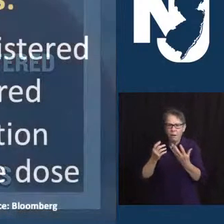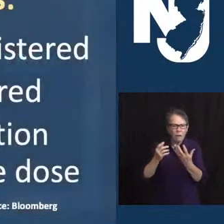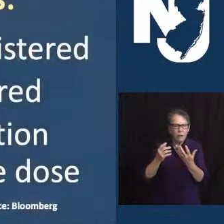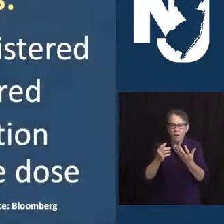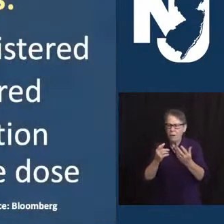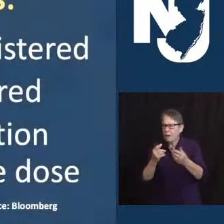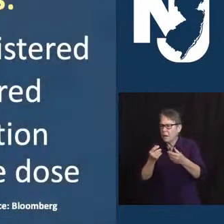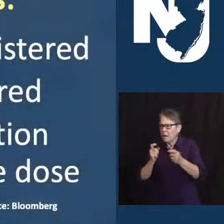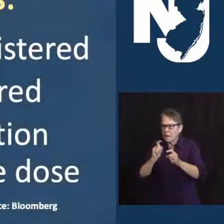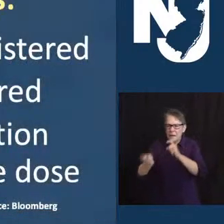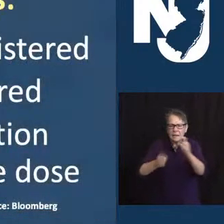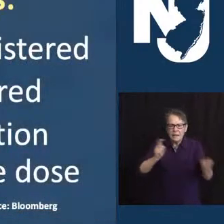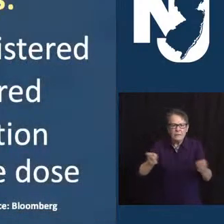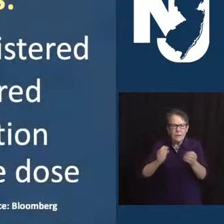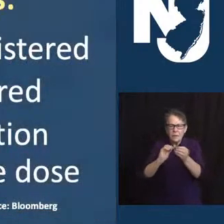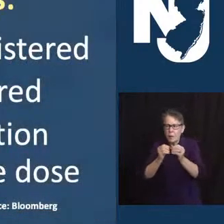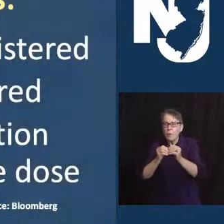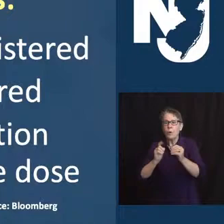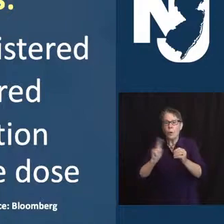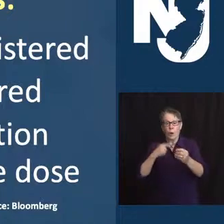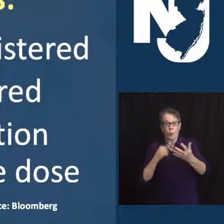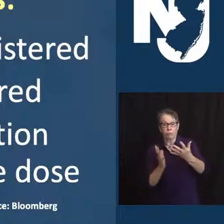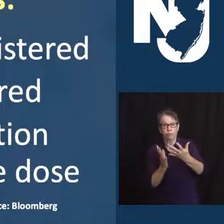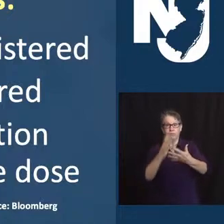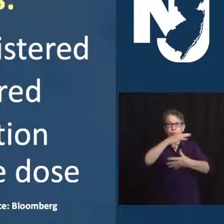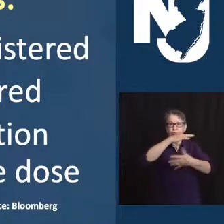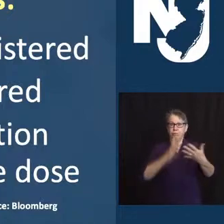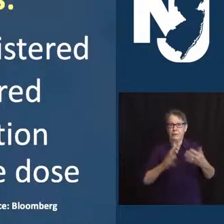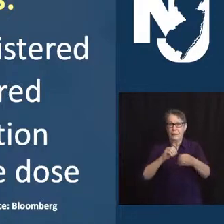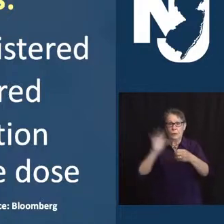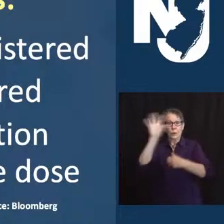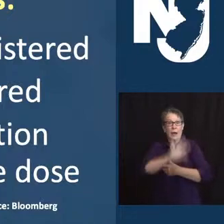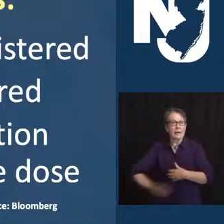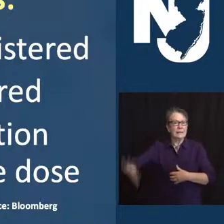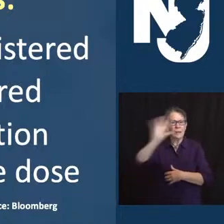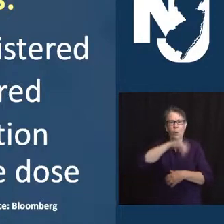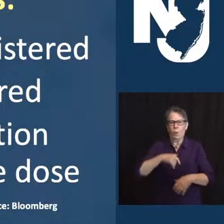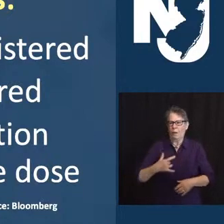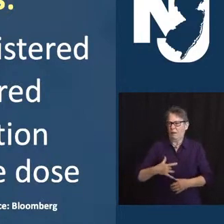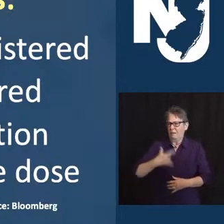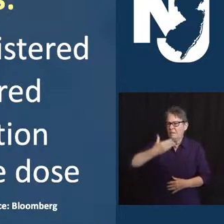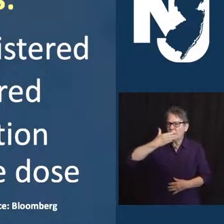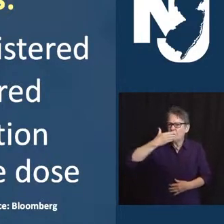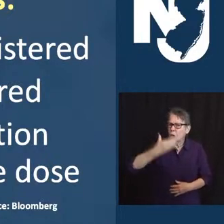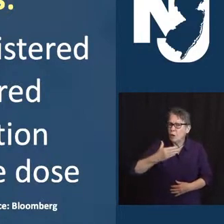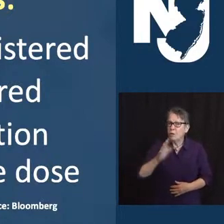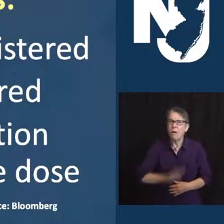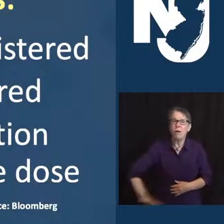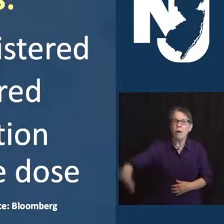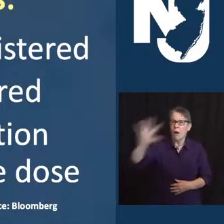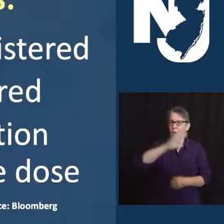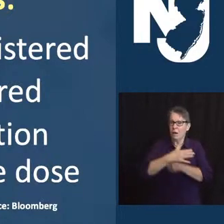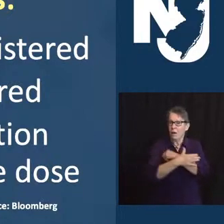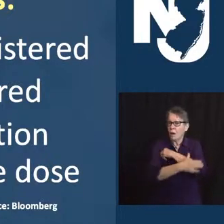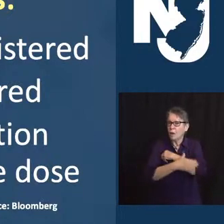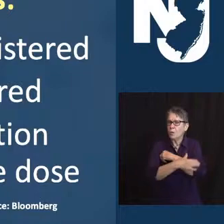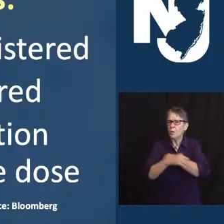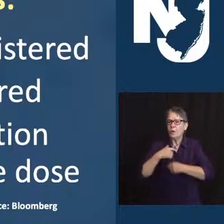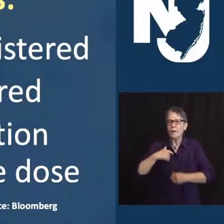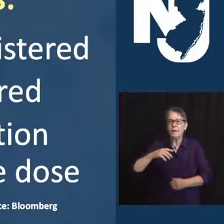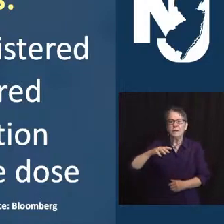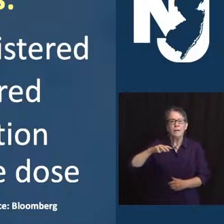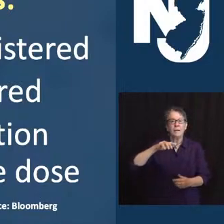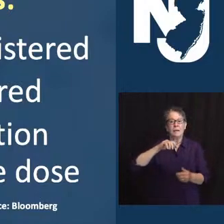the nation's best performing vaccinations programs. We now rank 5th nationwide in the percentage of our allocation